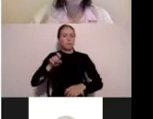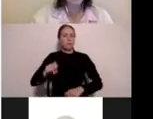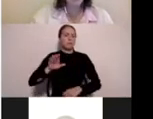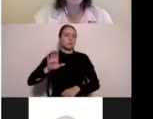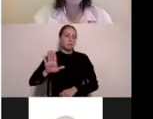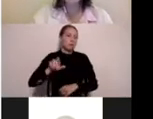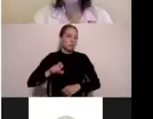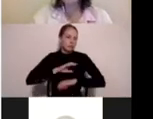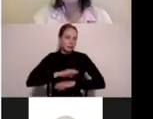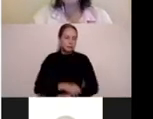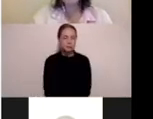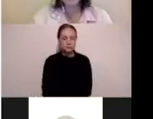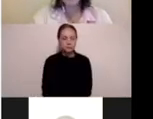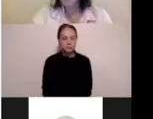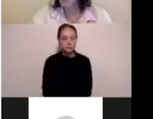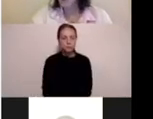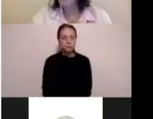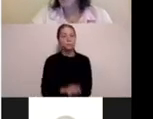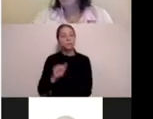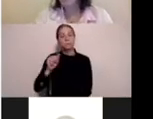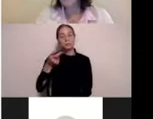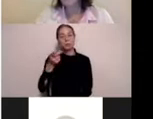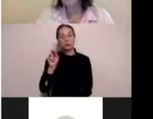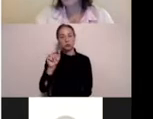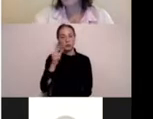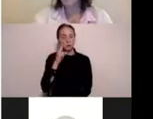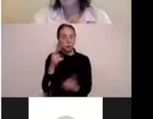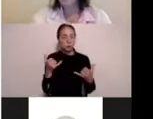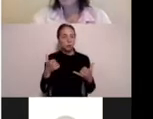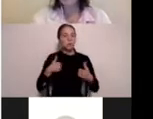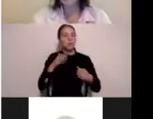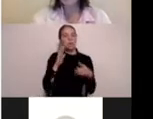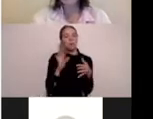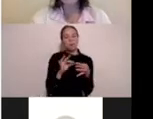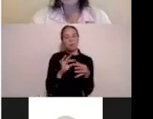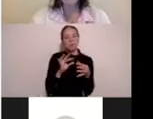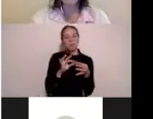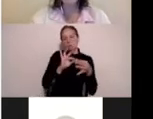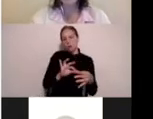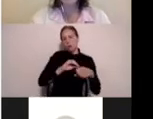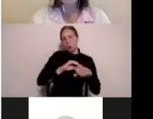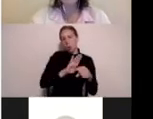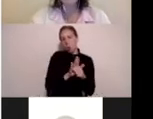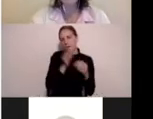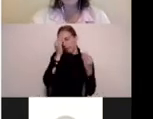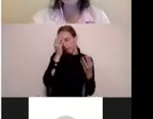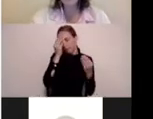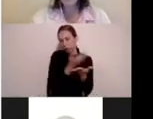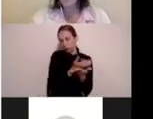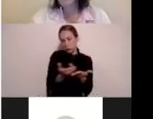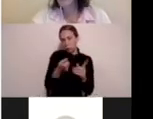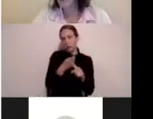So now we'll get into our agenda for the day. I will speak first about some COVID-19 informational resources available from Expecting